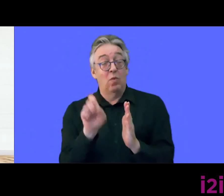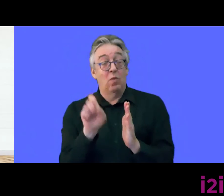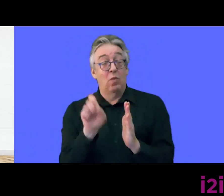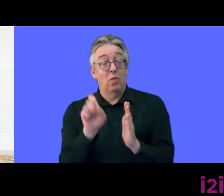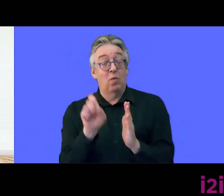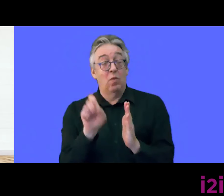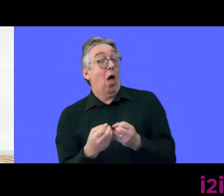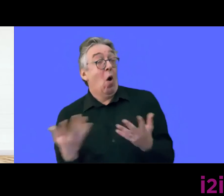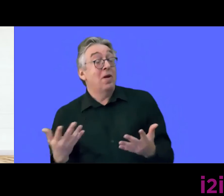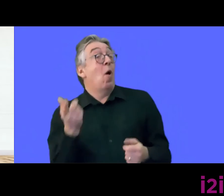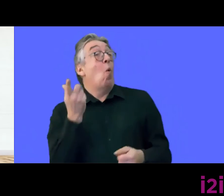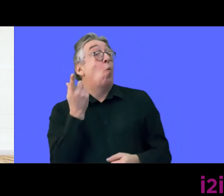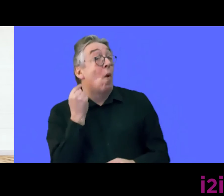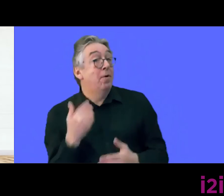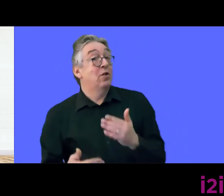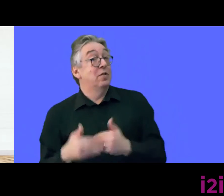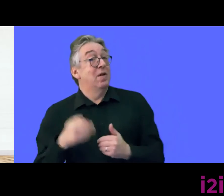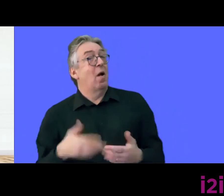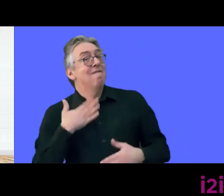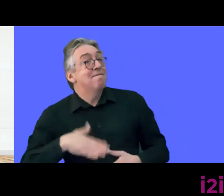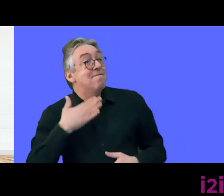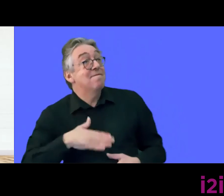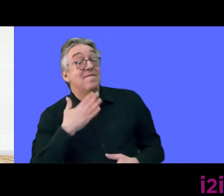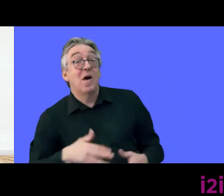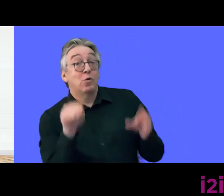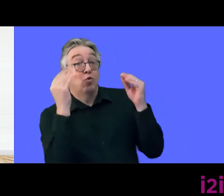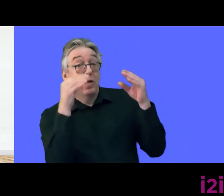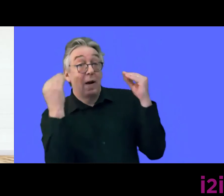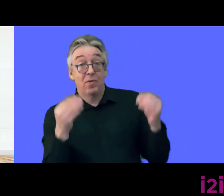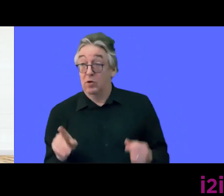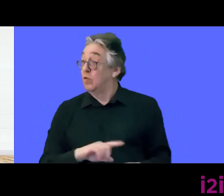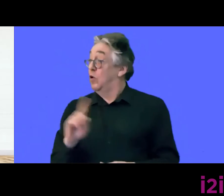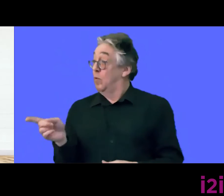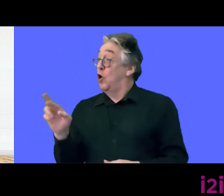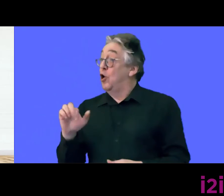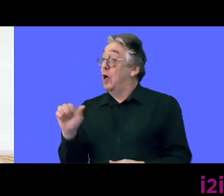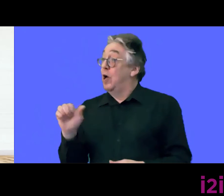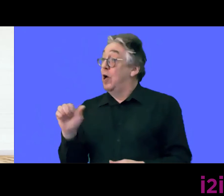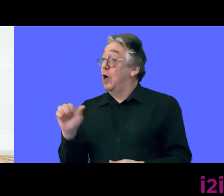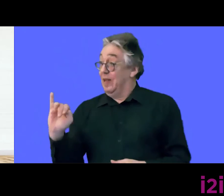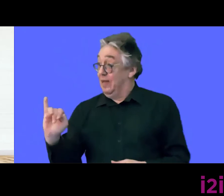with disabilities. So I'm leaving it to both Mr. Rabani and yourself to respond.